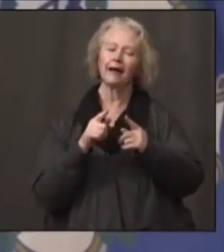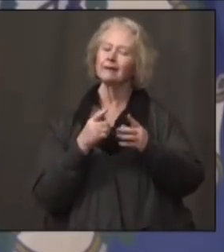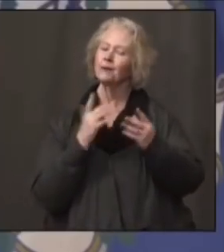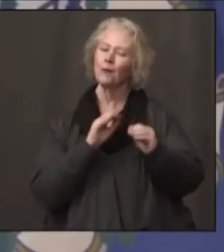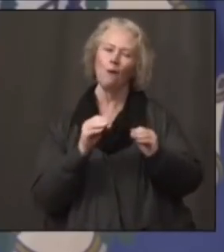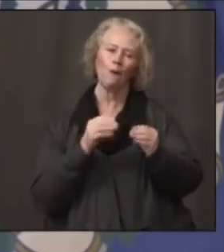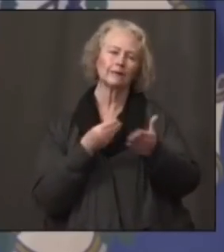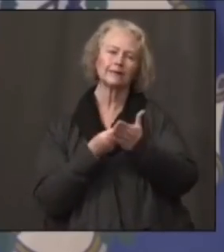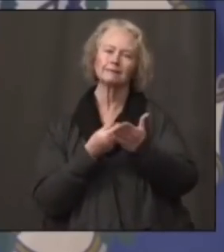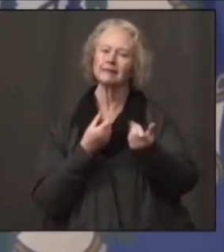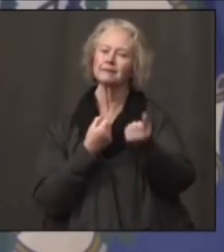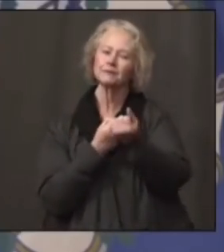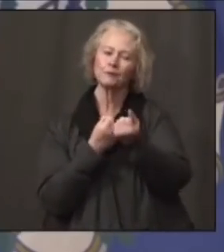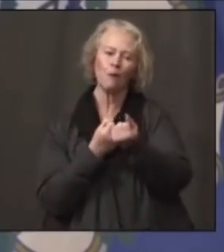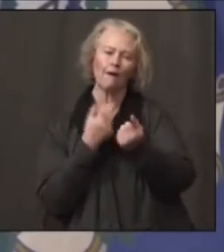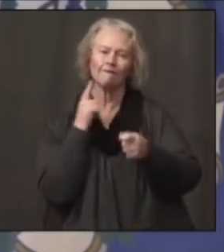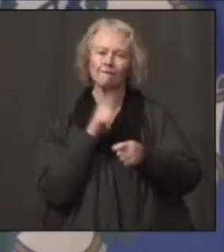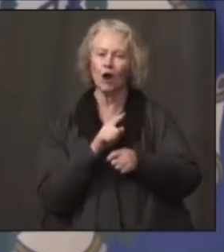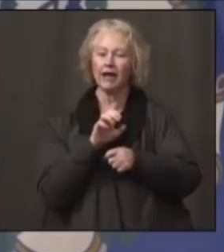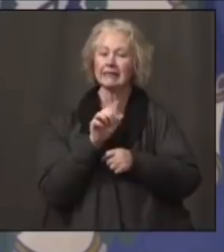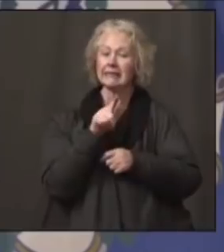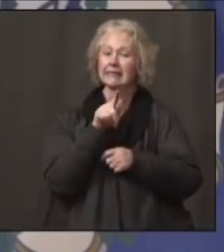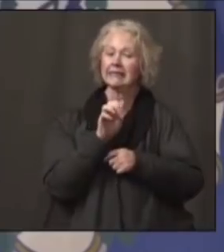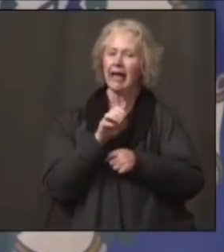and the issues regarding